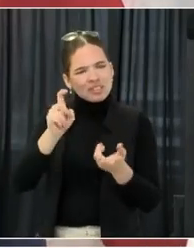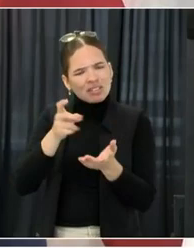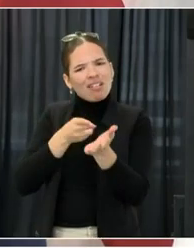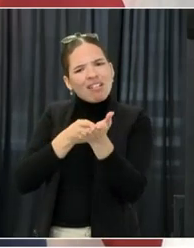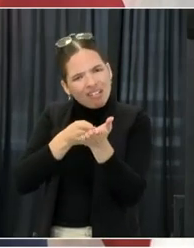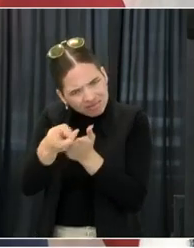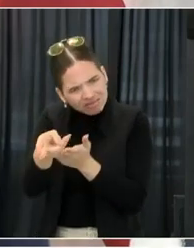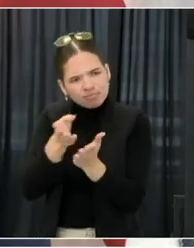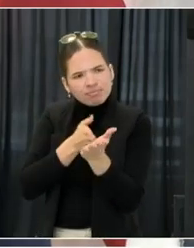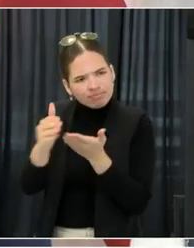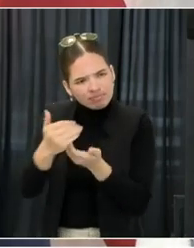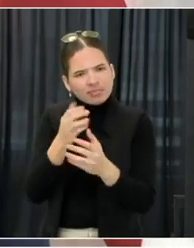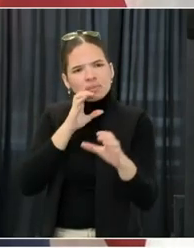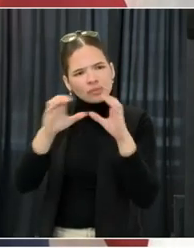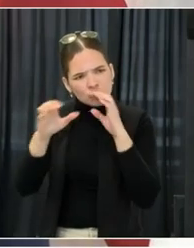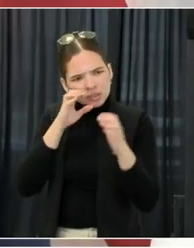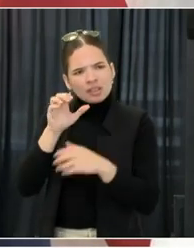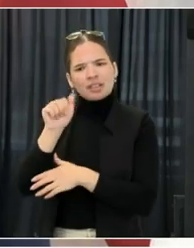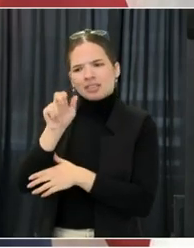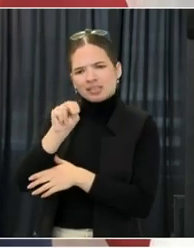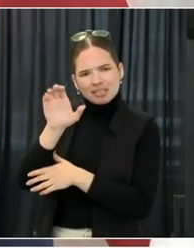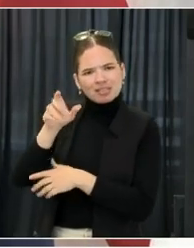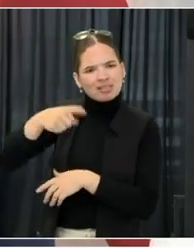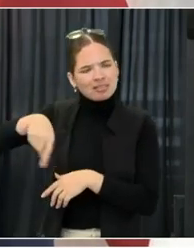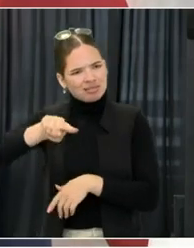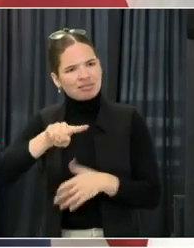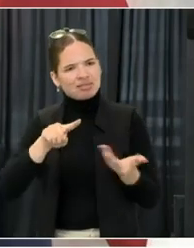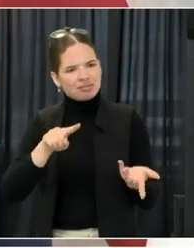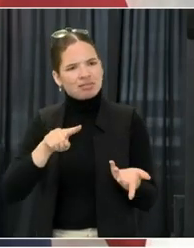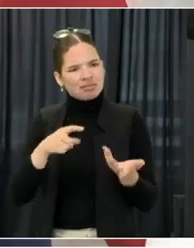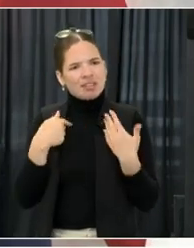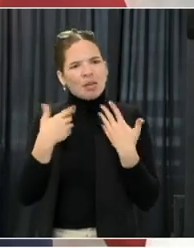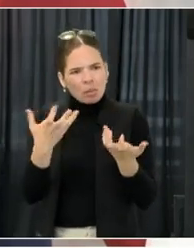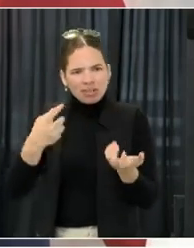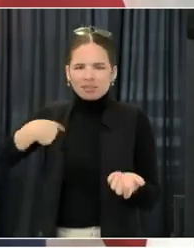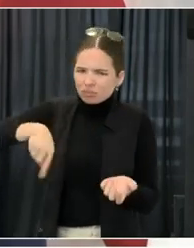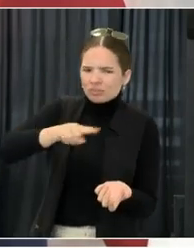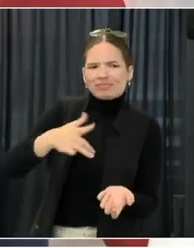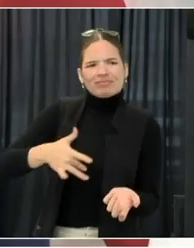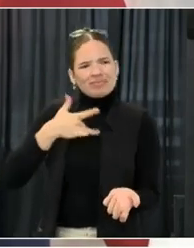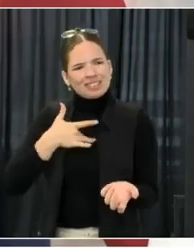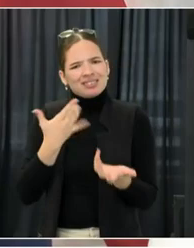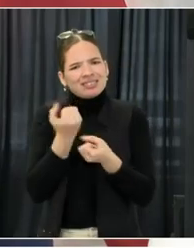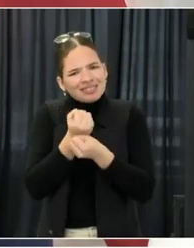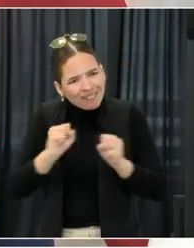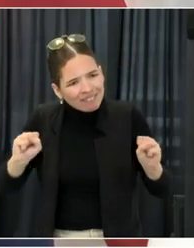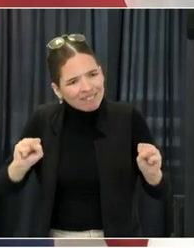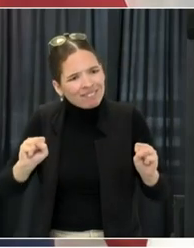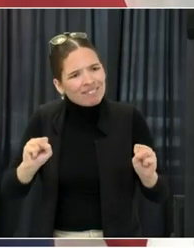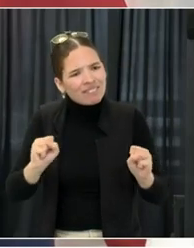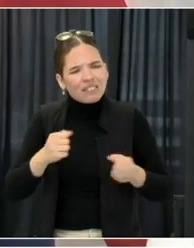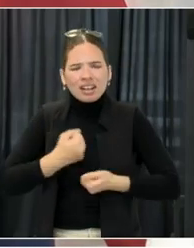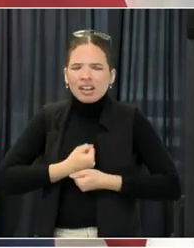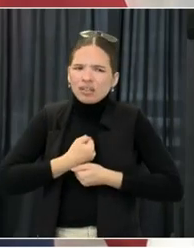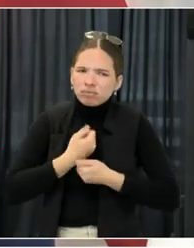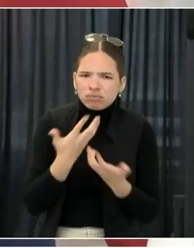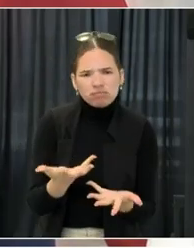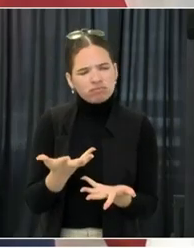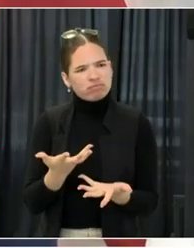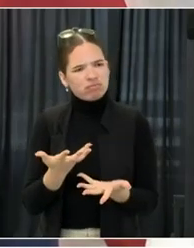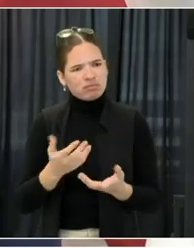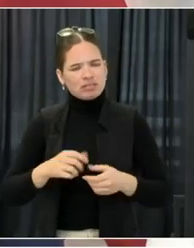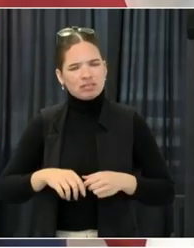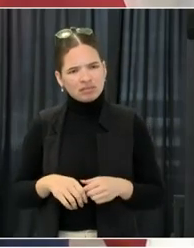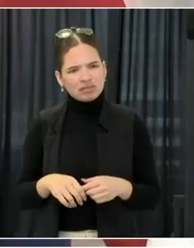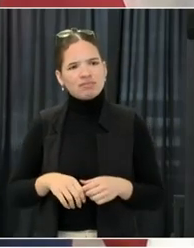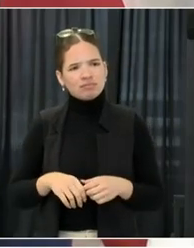could feel in a safe place to say what's on their mind, what they're thinking, and what the government should be doing. Last